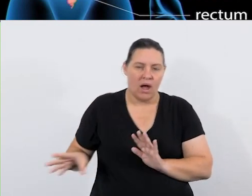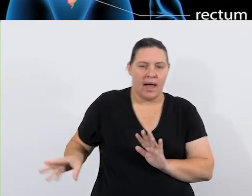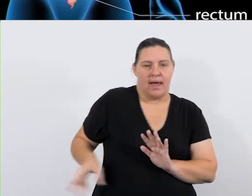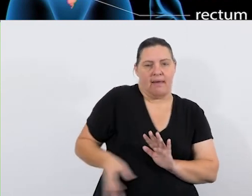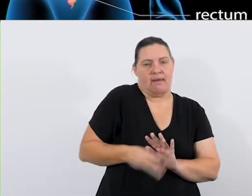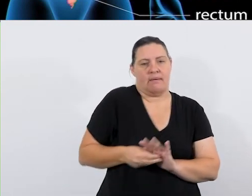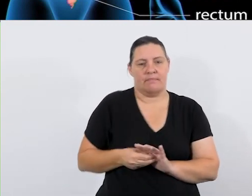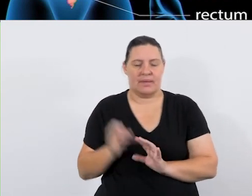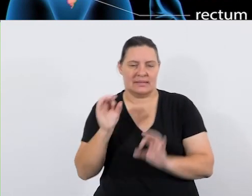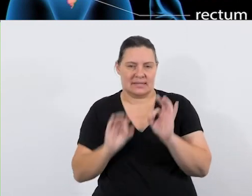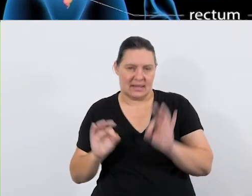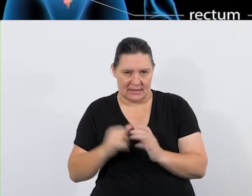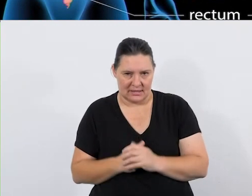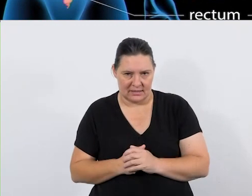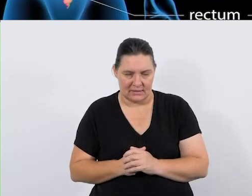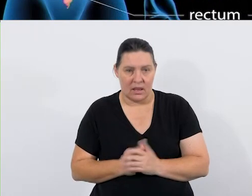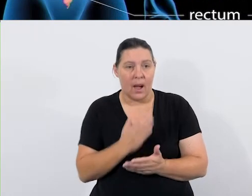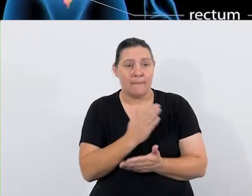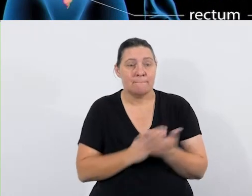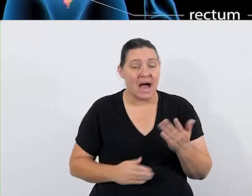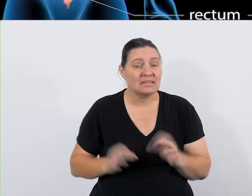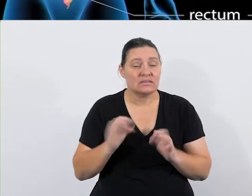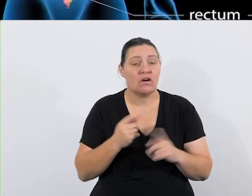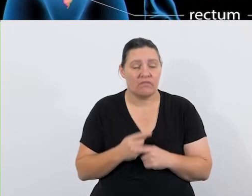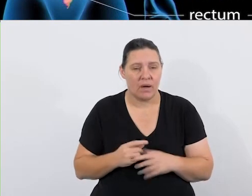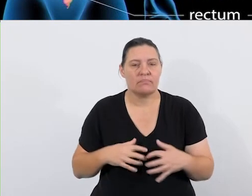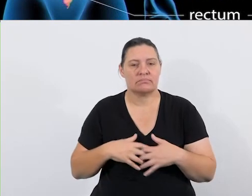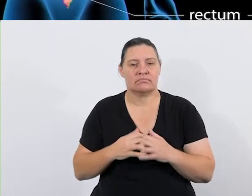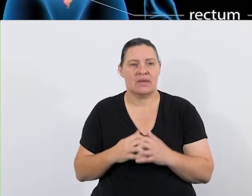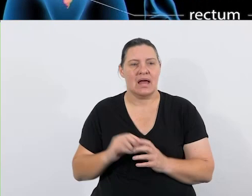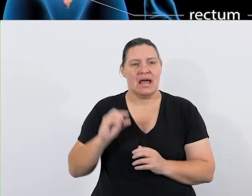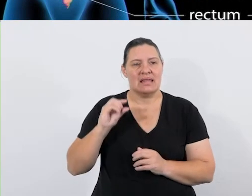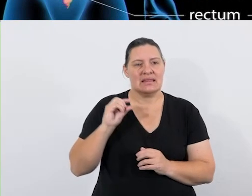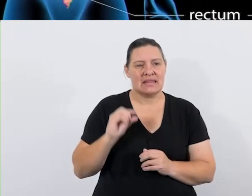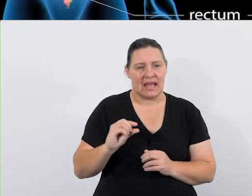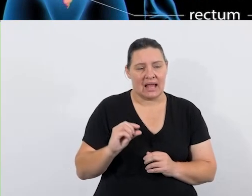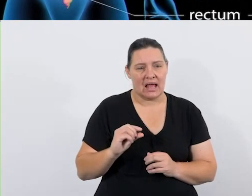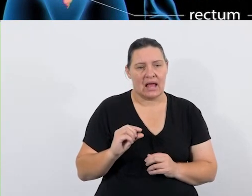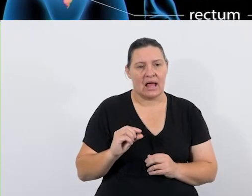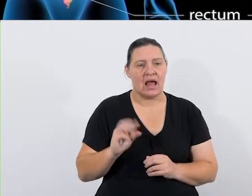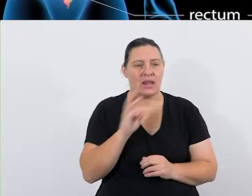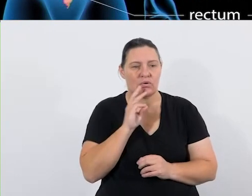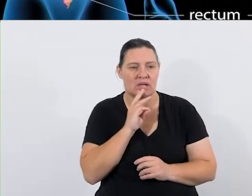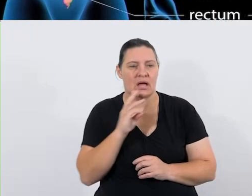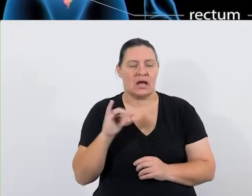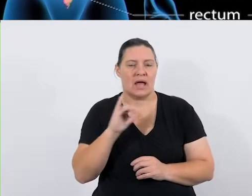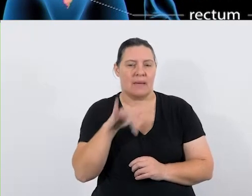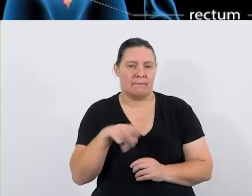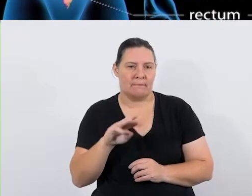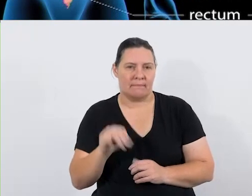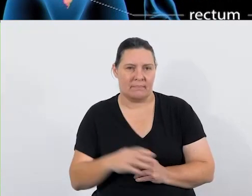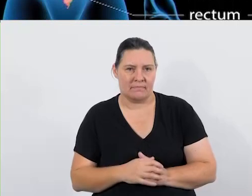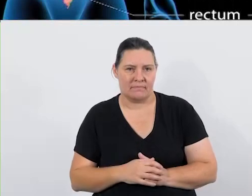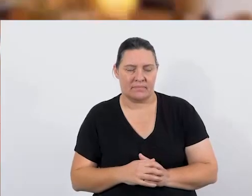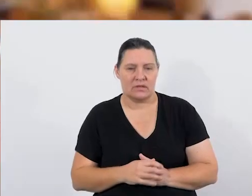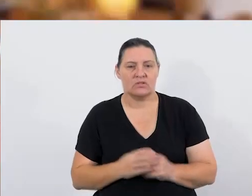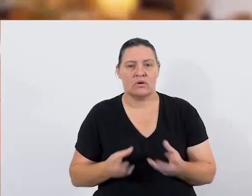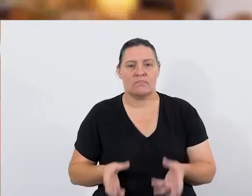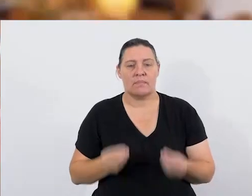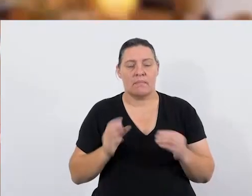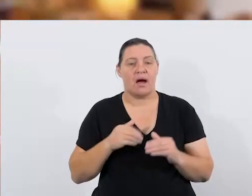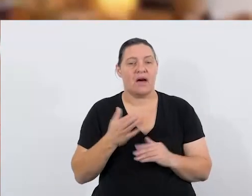further down and gets into the stomach, where it is further broken down, and then into the intestines,